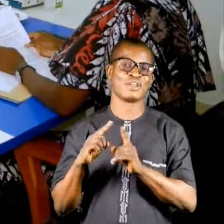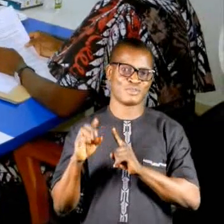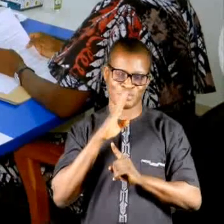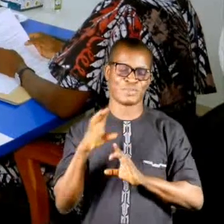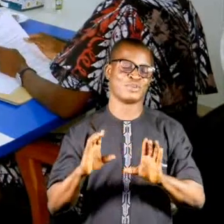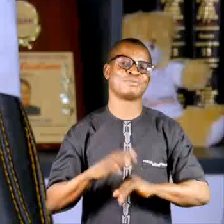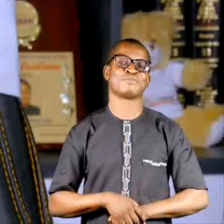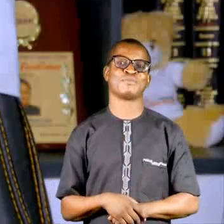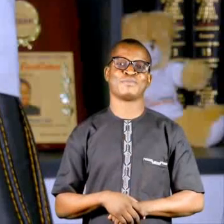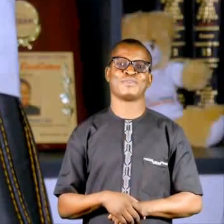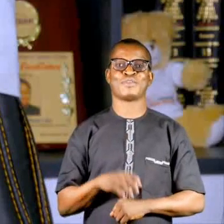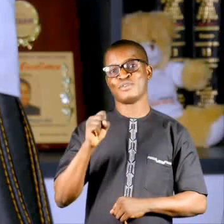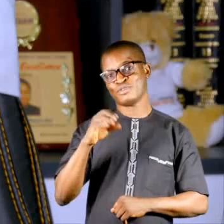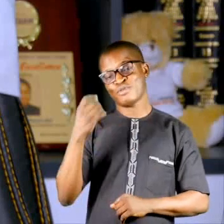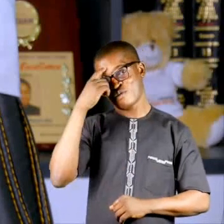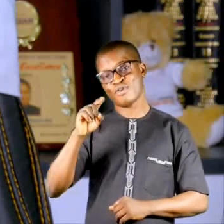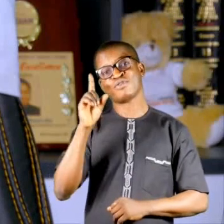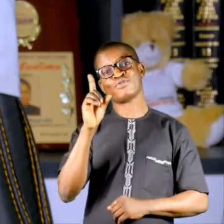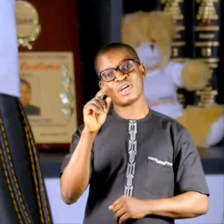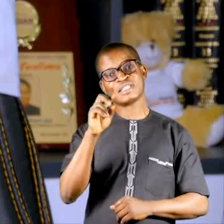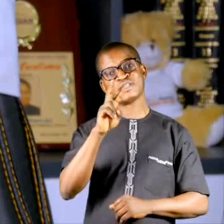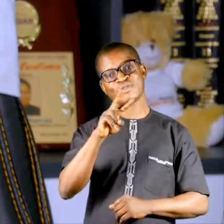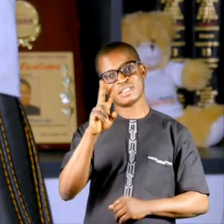done. So for